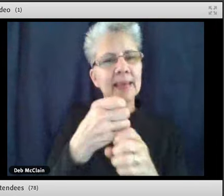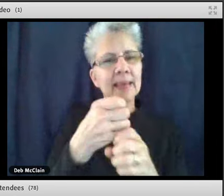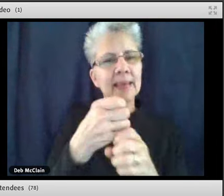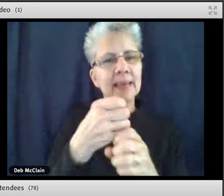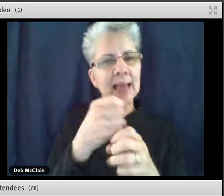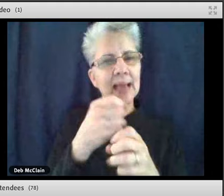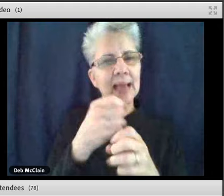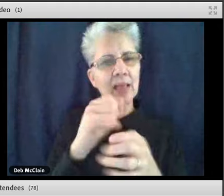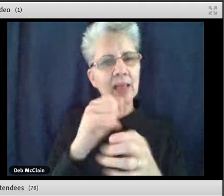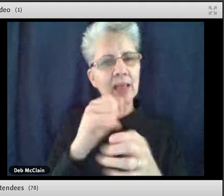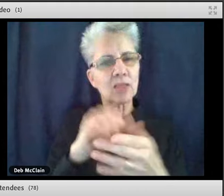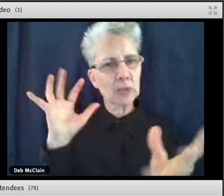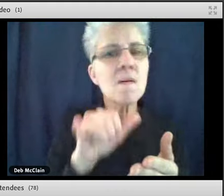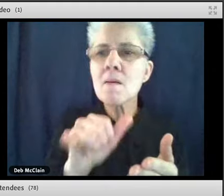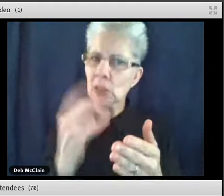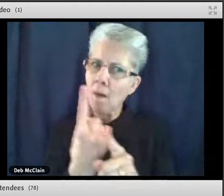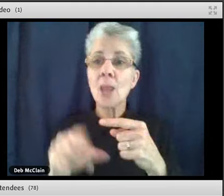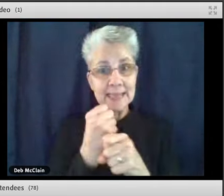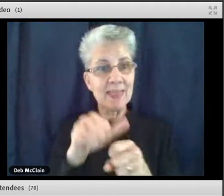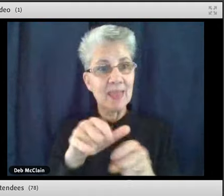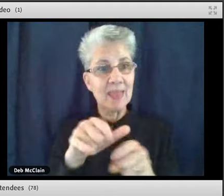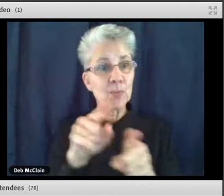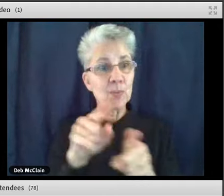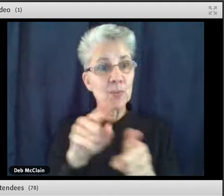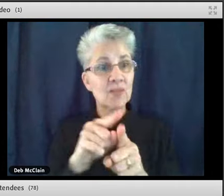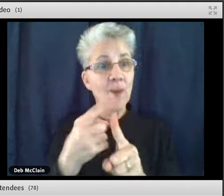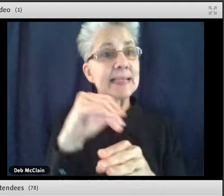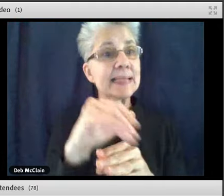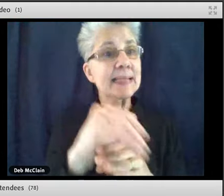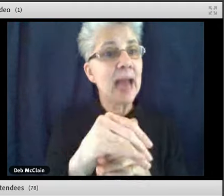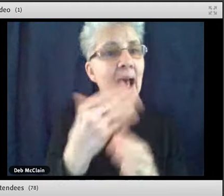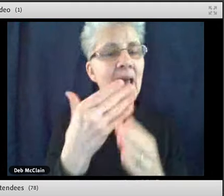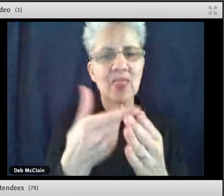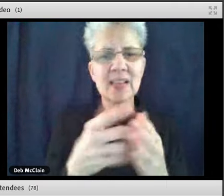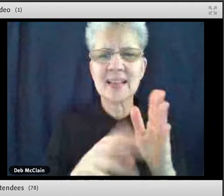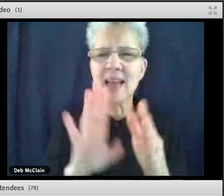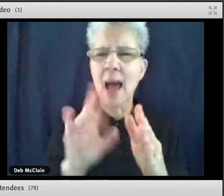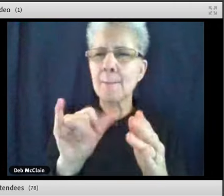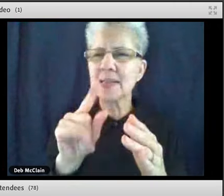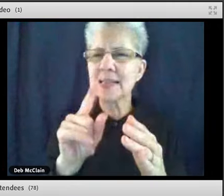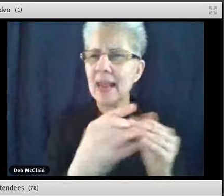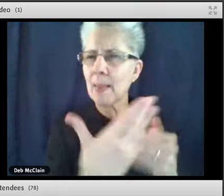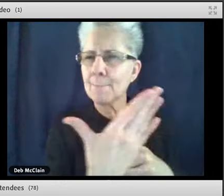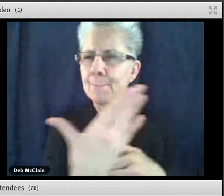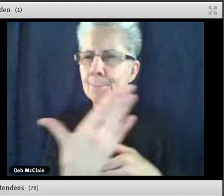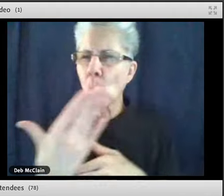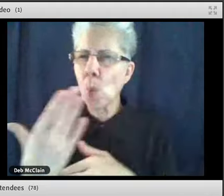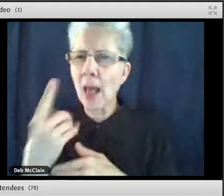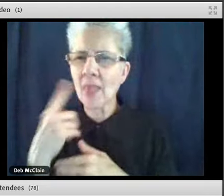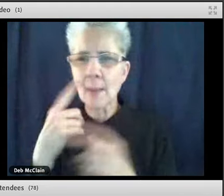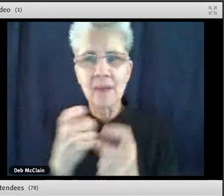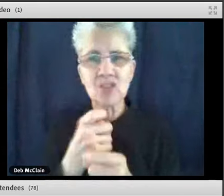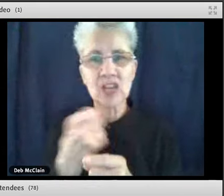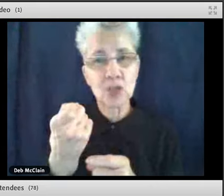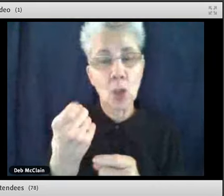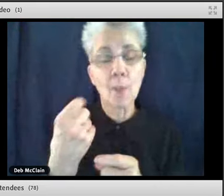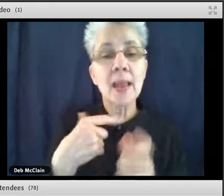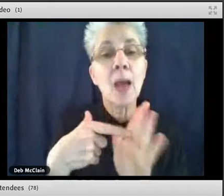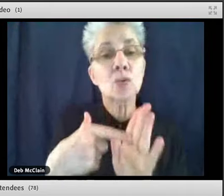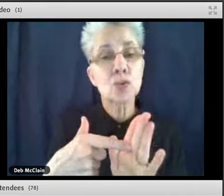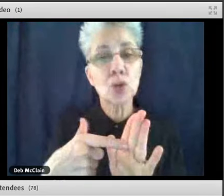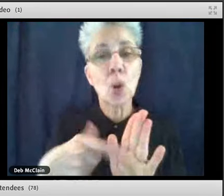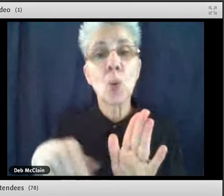This is updated, I believe, in the morning, so it may have changed a little bit. And I'm going to show you, again, another place you can go to get the absolute